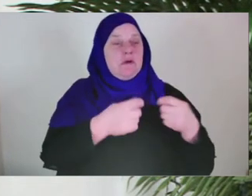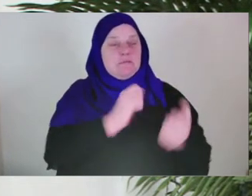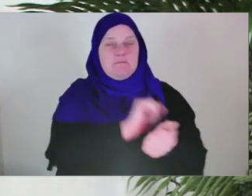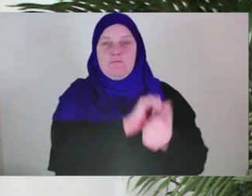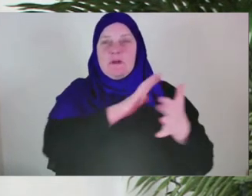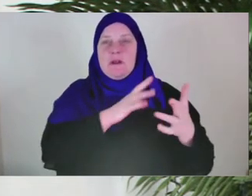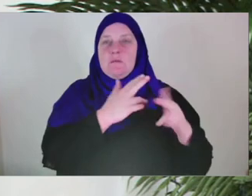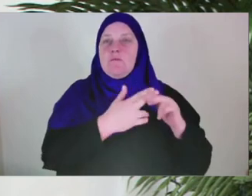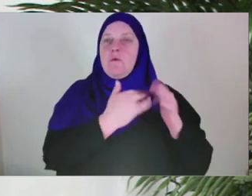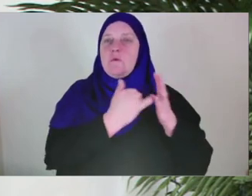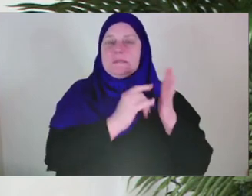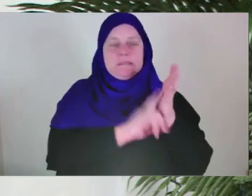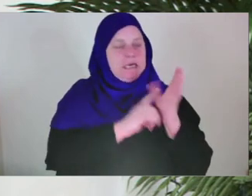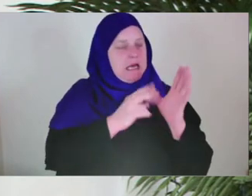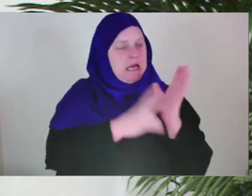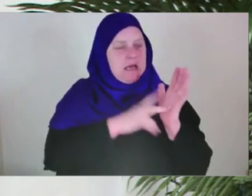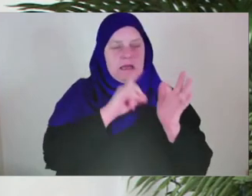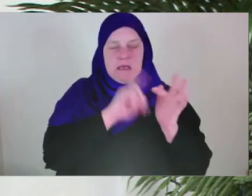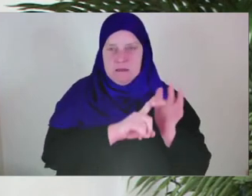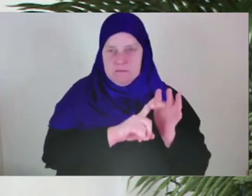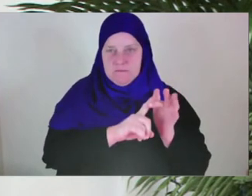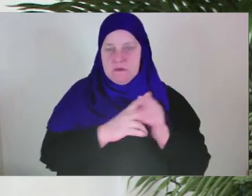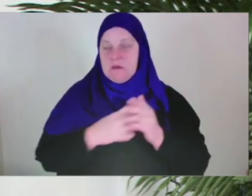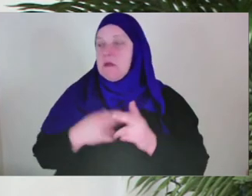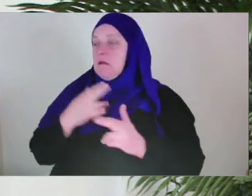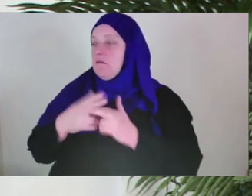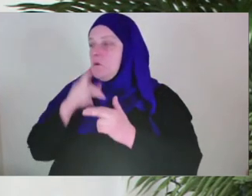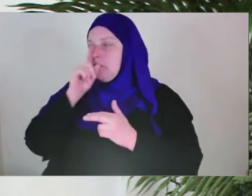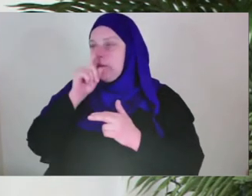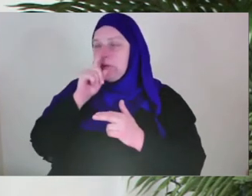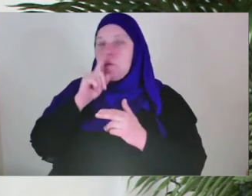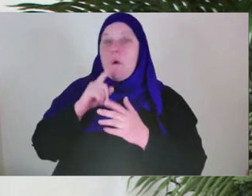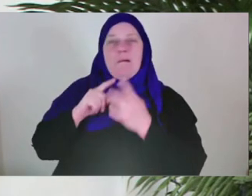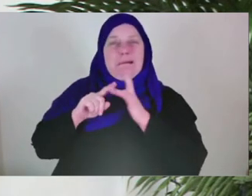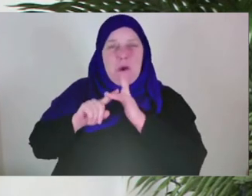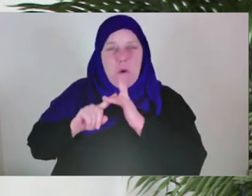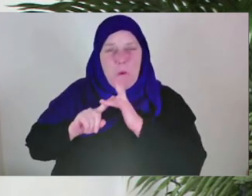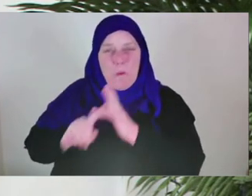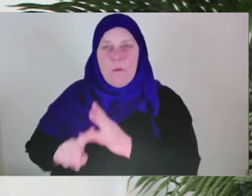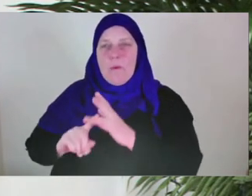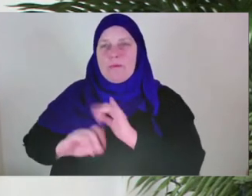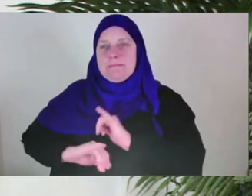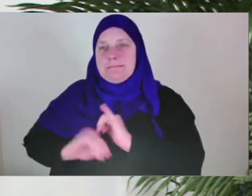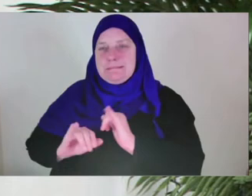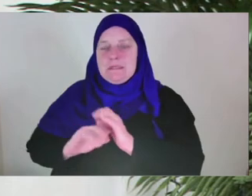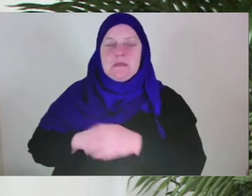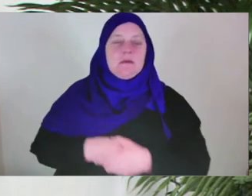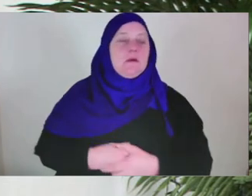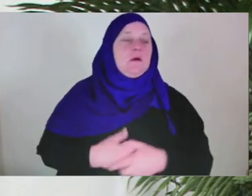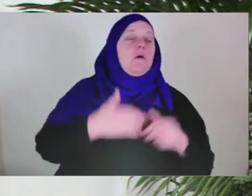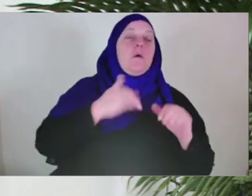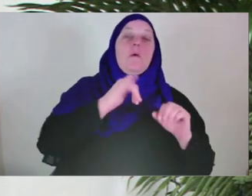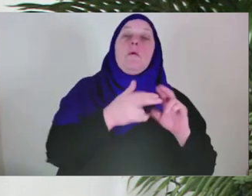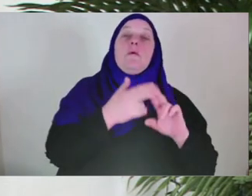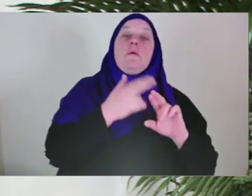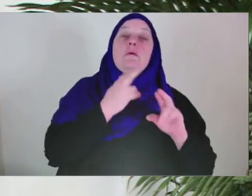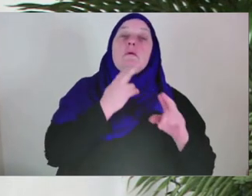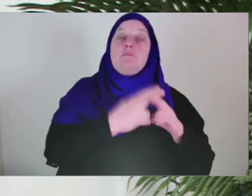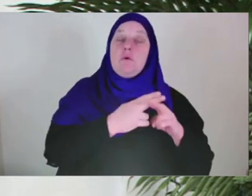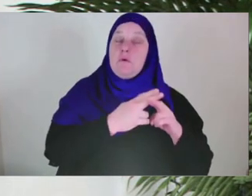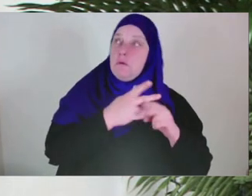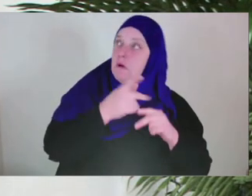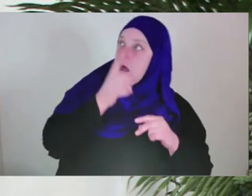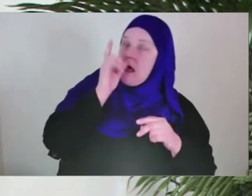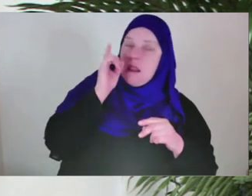for the cause of Allah and for the stranded traveler, an obligation imposed by Allah, and Allah is knowing and wise.